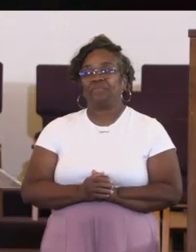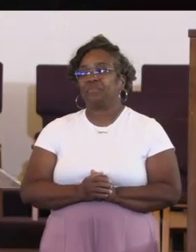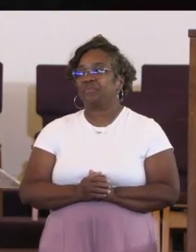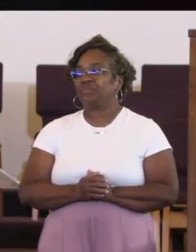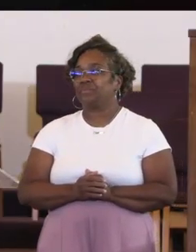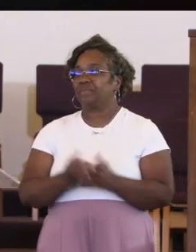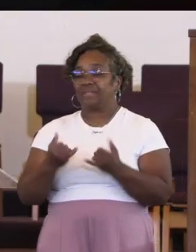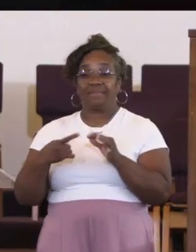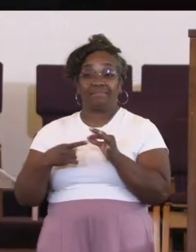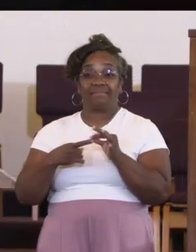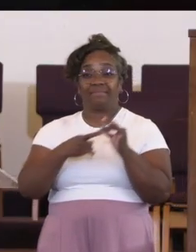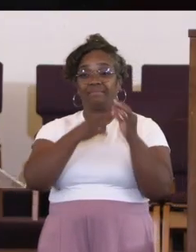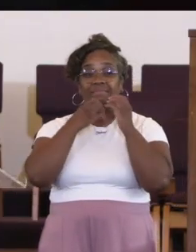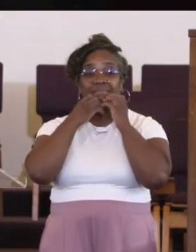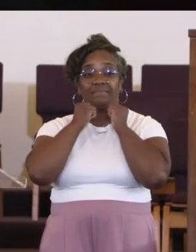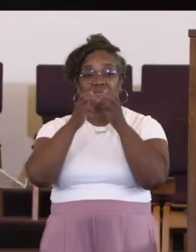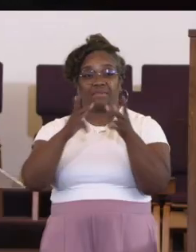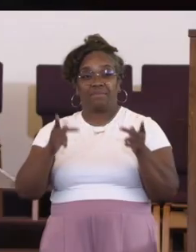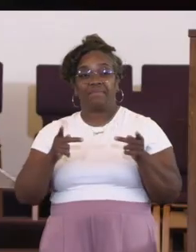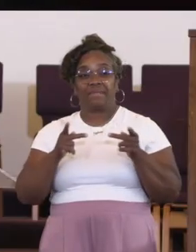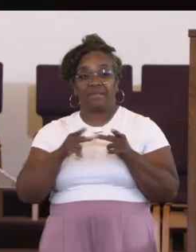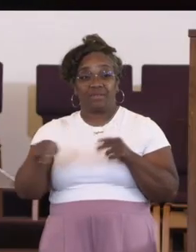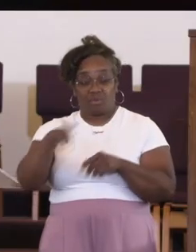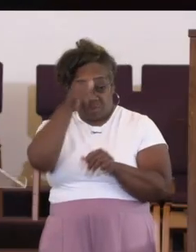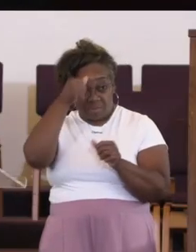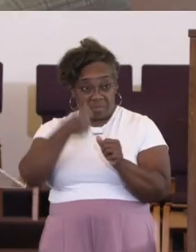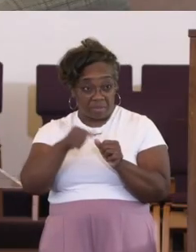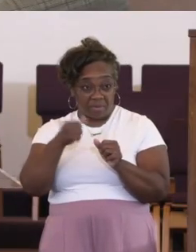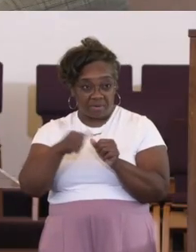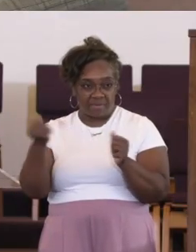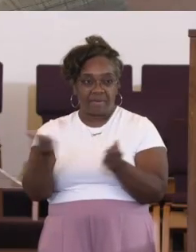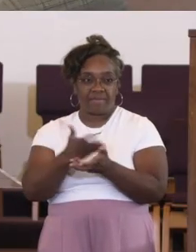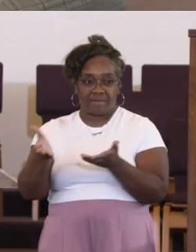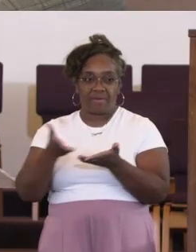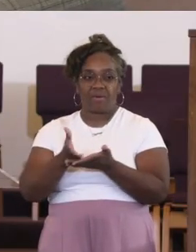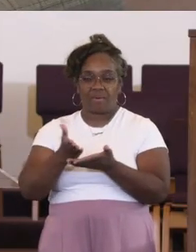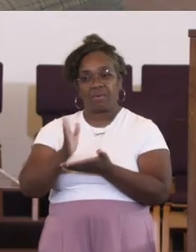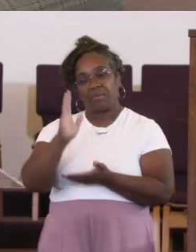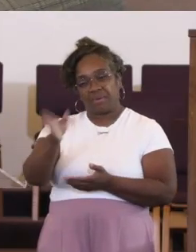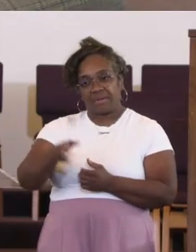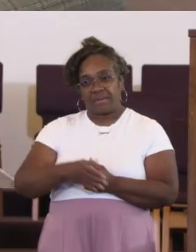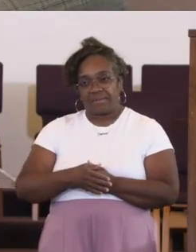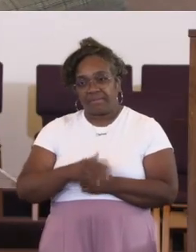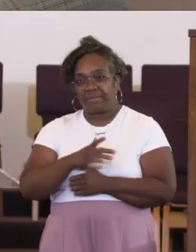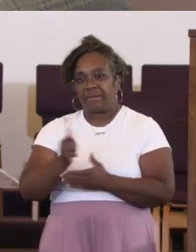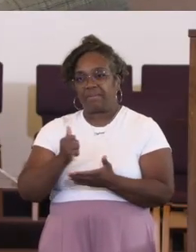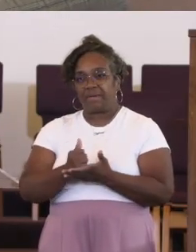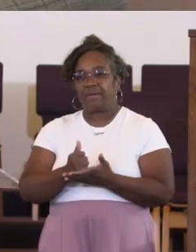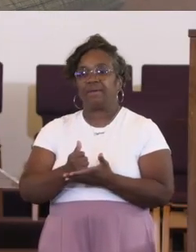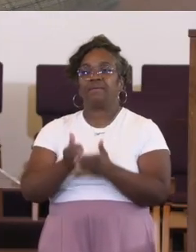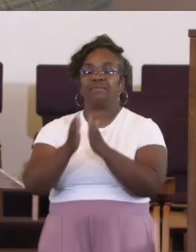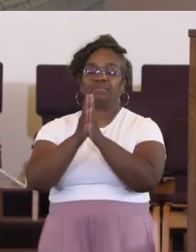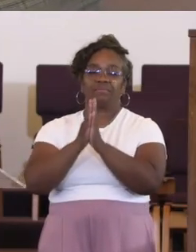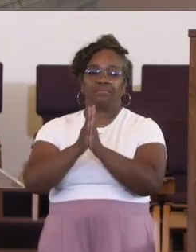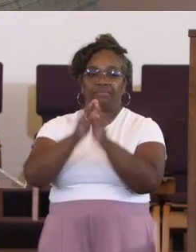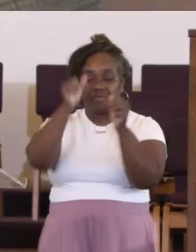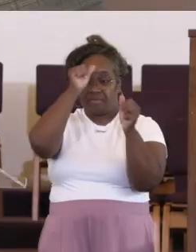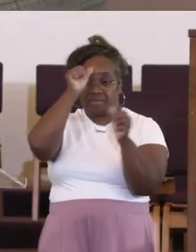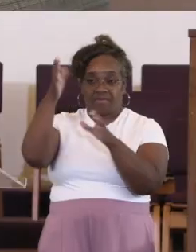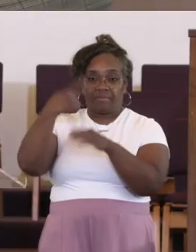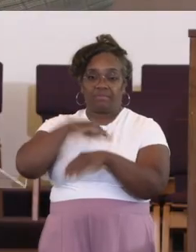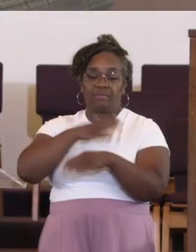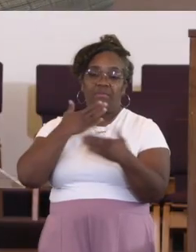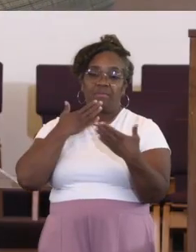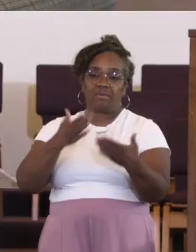special place, and everything is going to be all right. Amen. Let's pray together. Father, we thank you for a chance